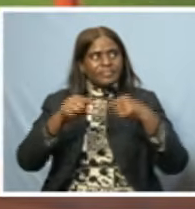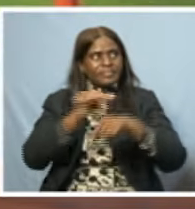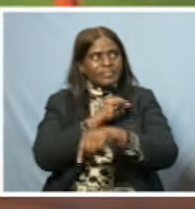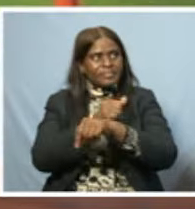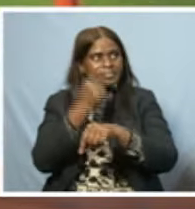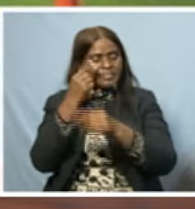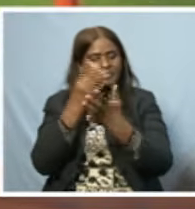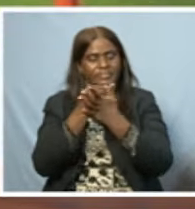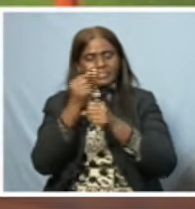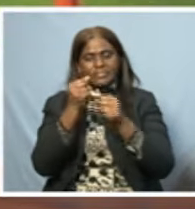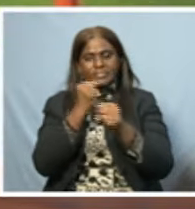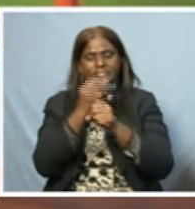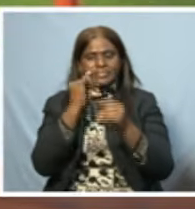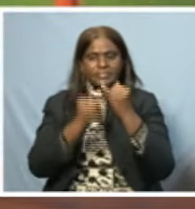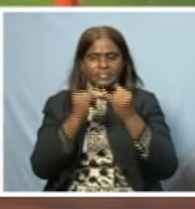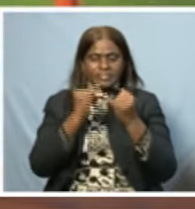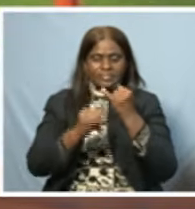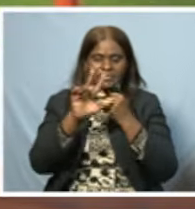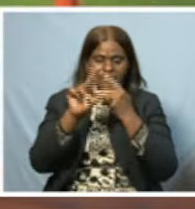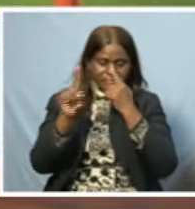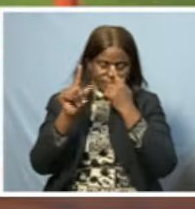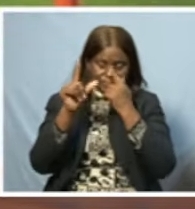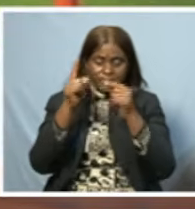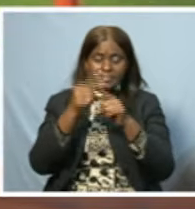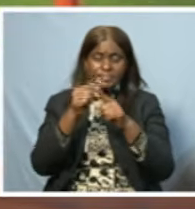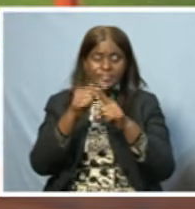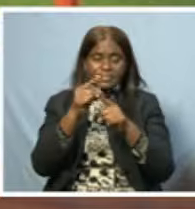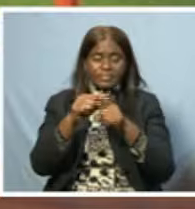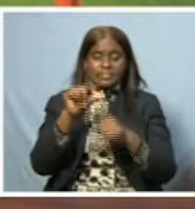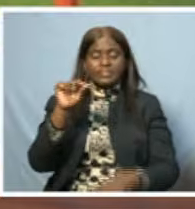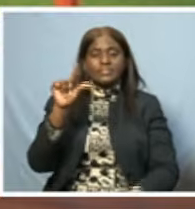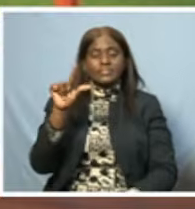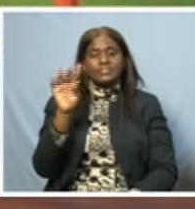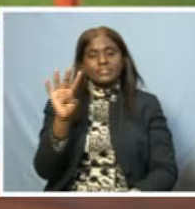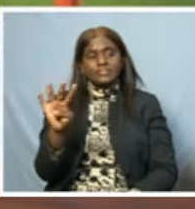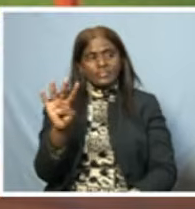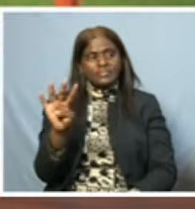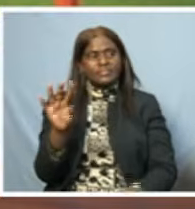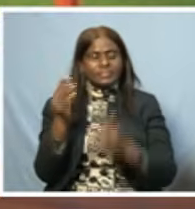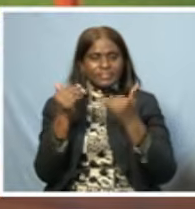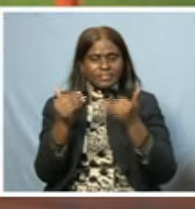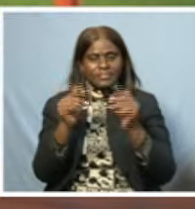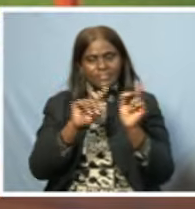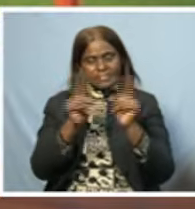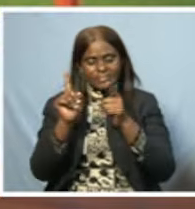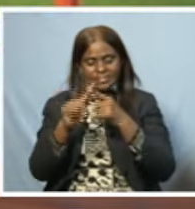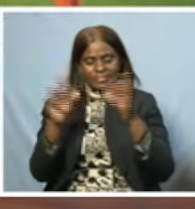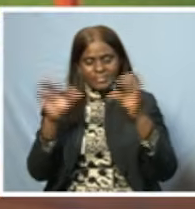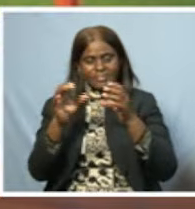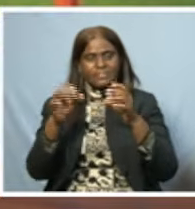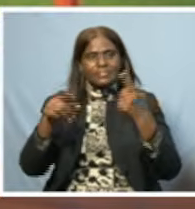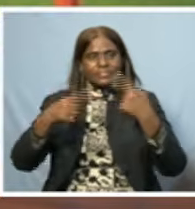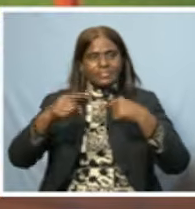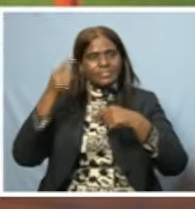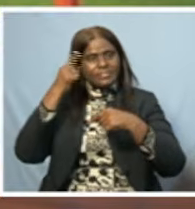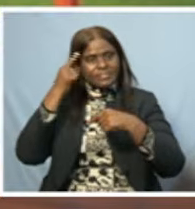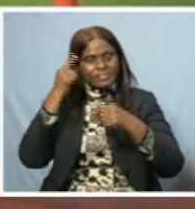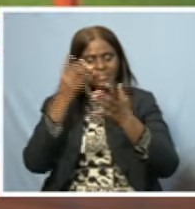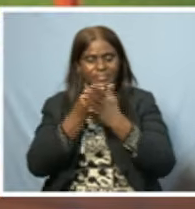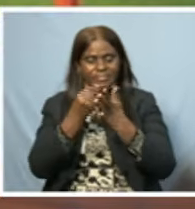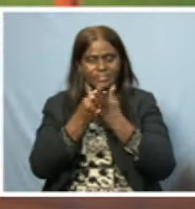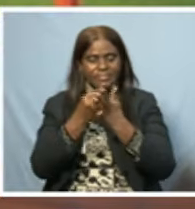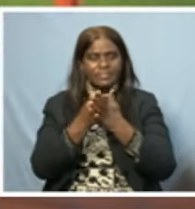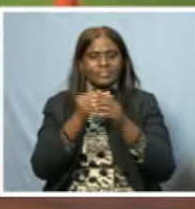for the financial year ended 31st December 2024. And just now, we take you to the Committee on Local Government